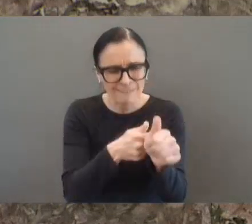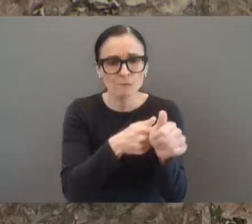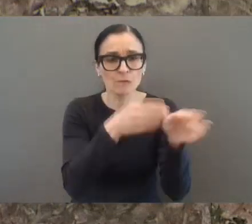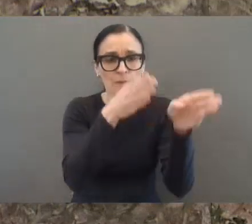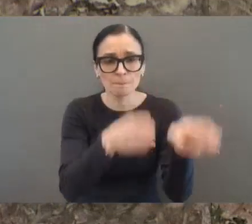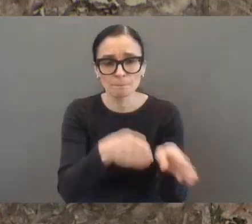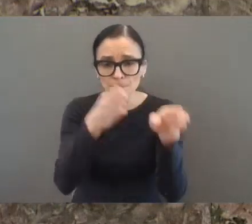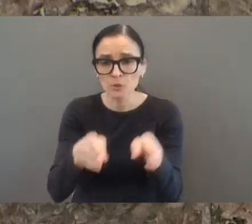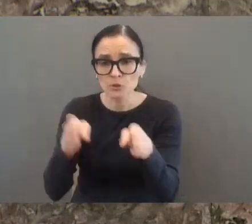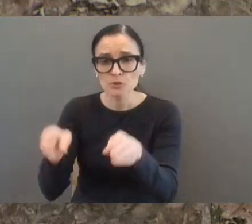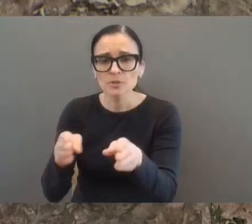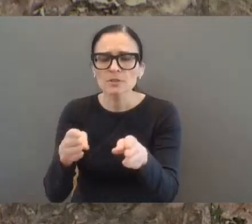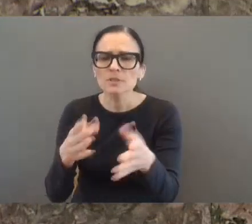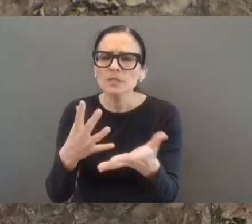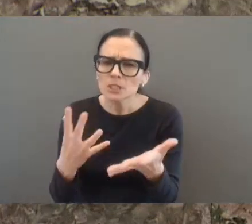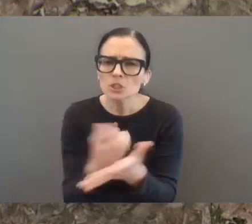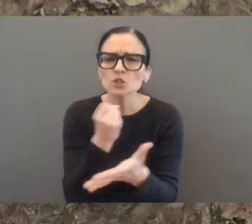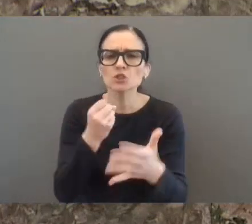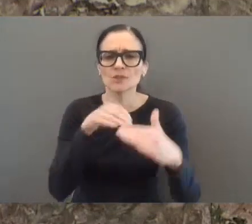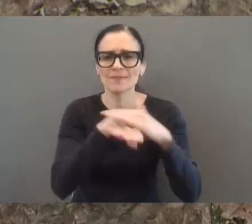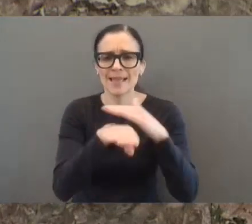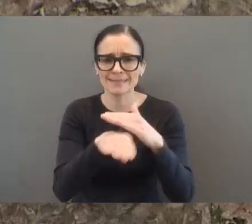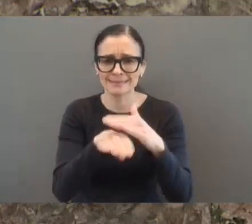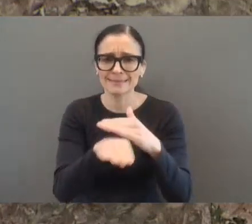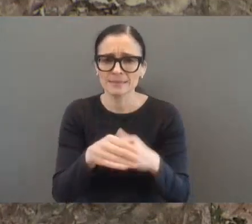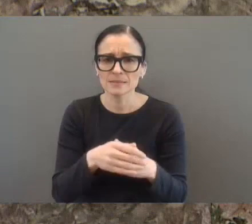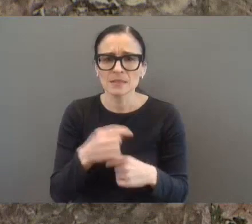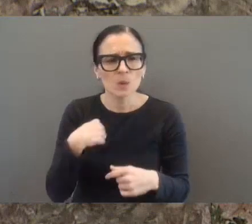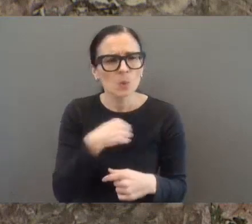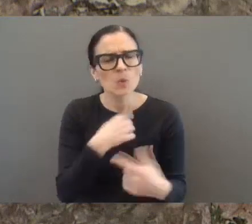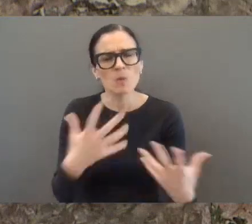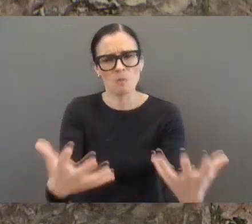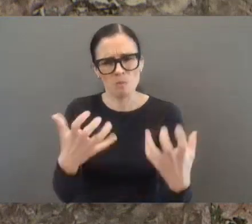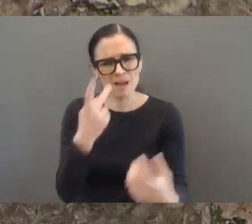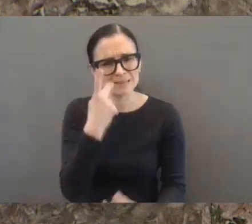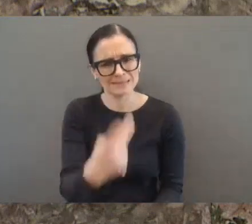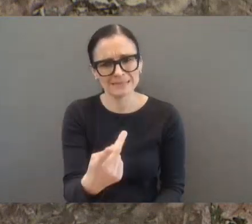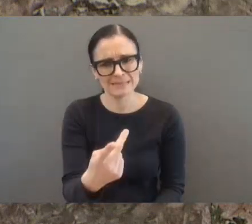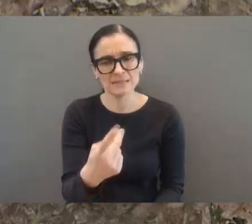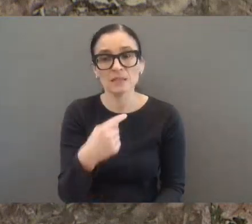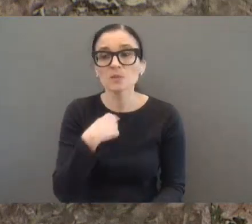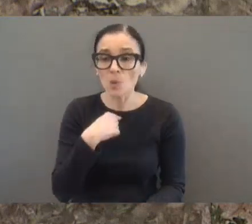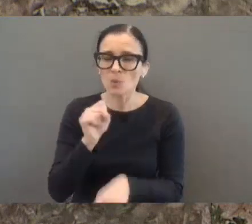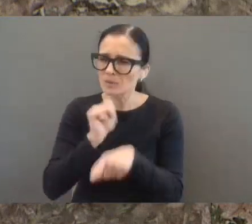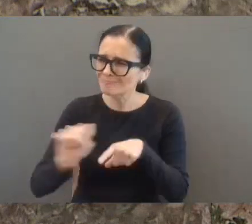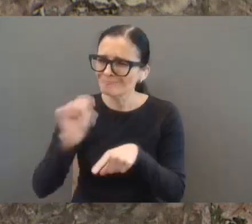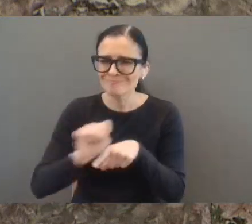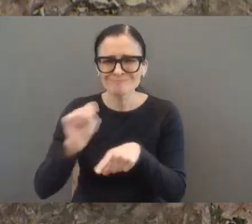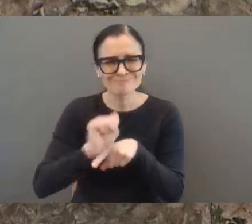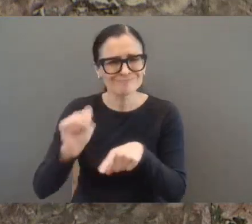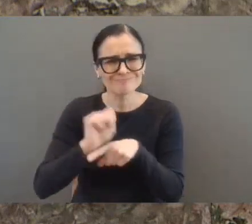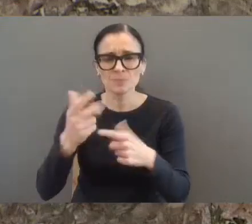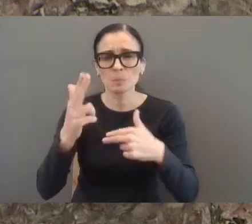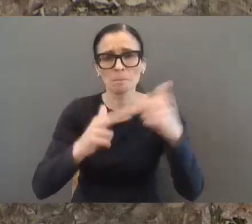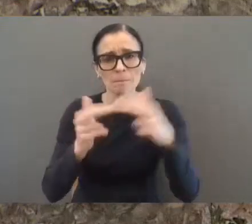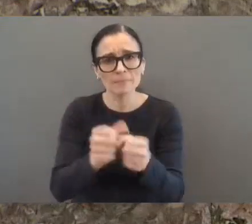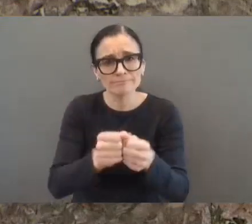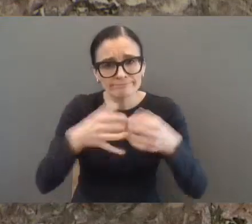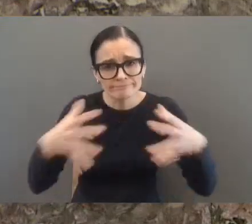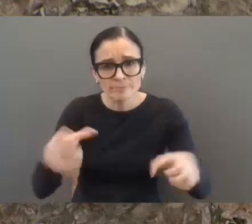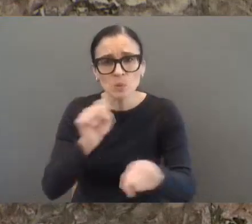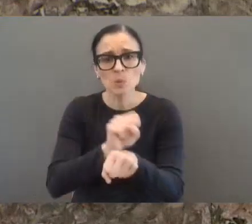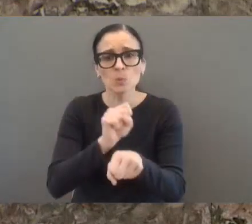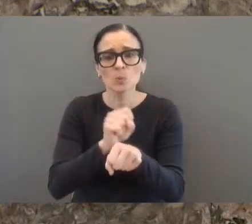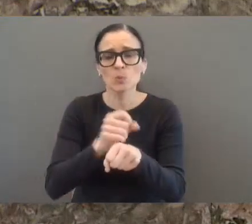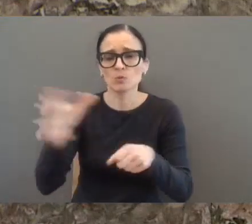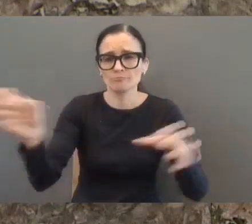to continue our work, building the workforce, attracting more doctors, training them here. Mr. Speaker, expanding the number of